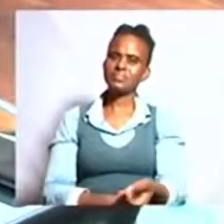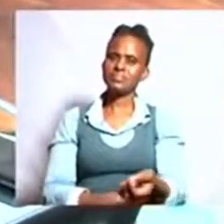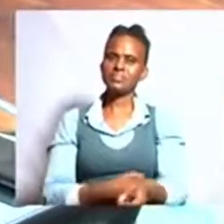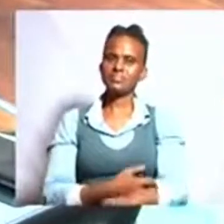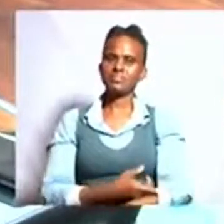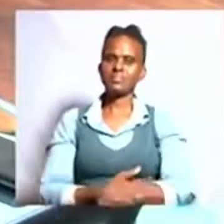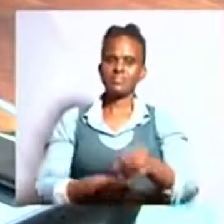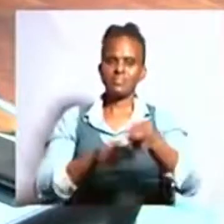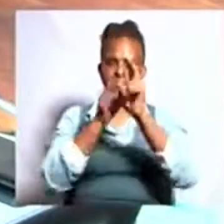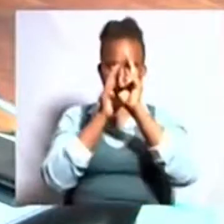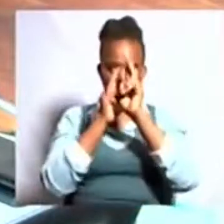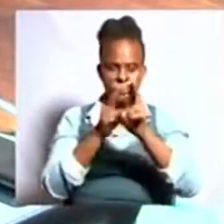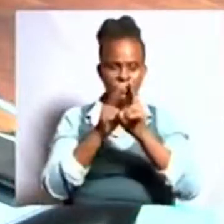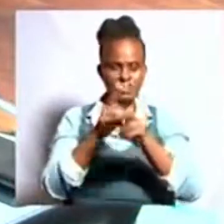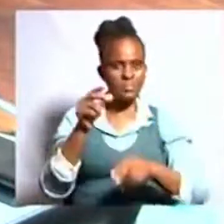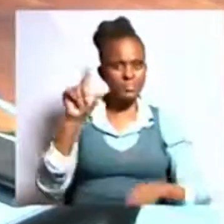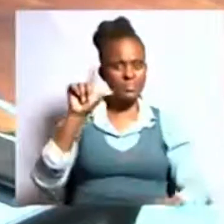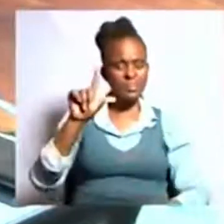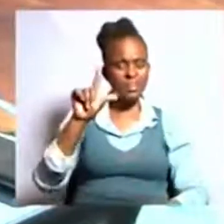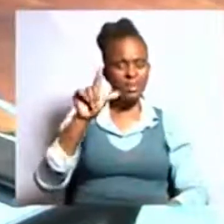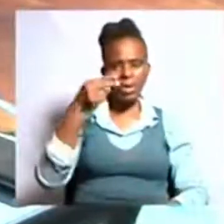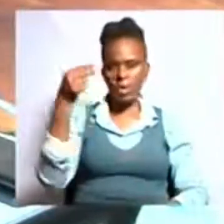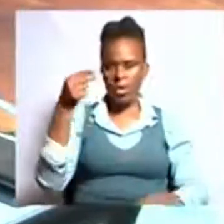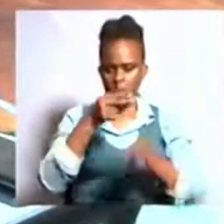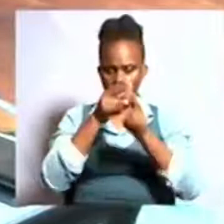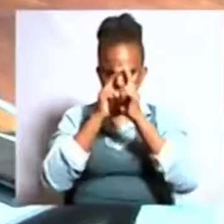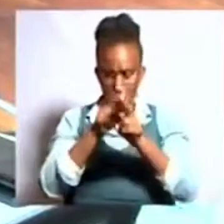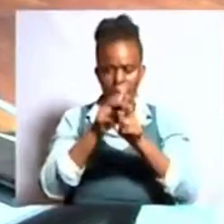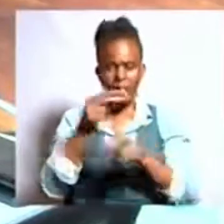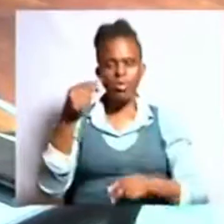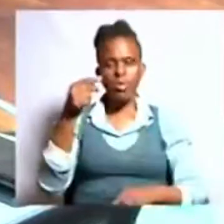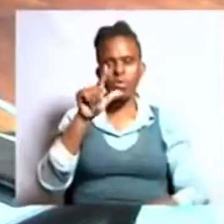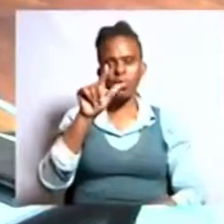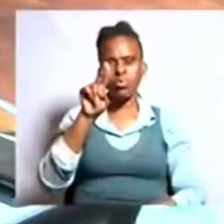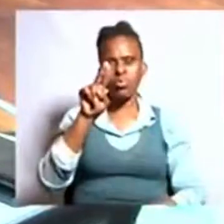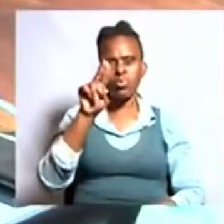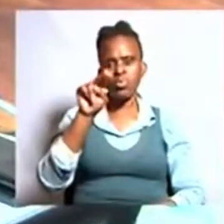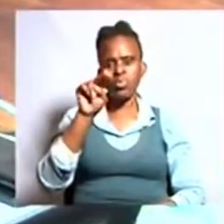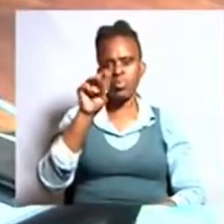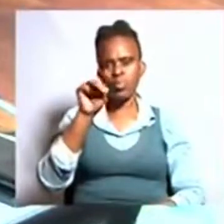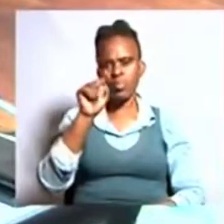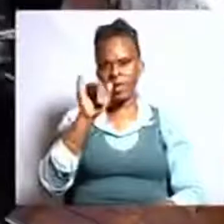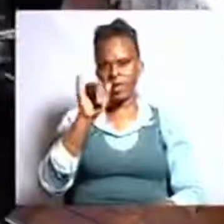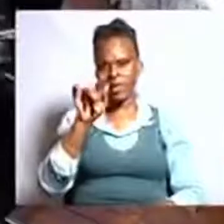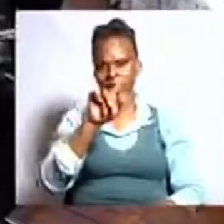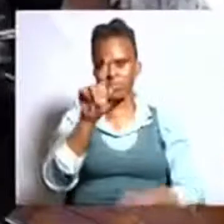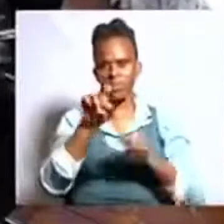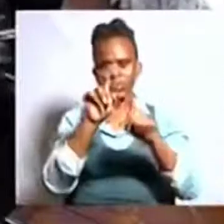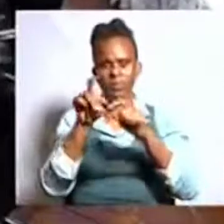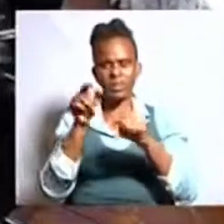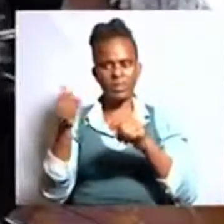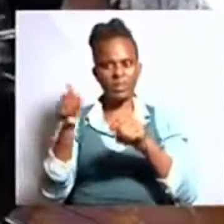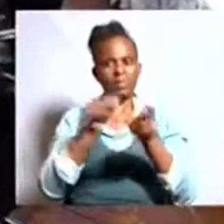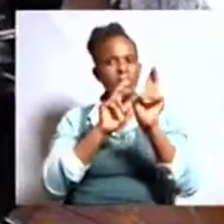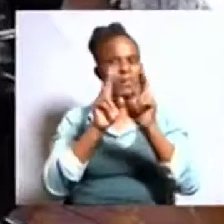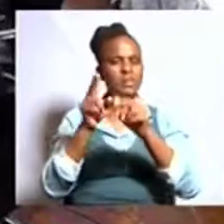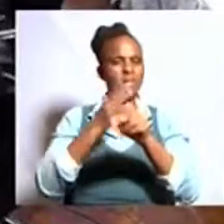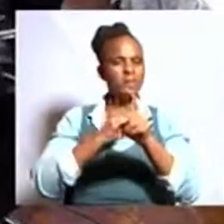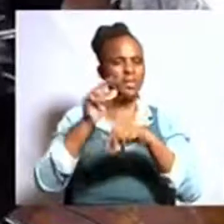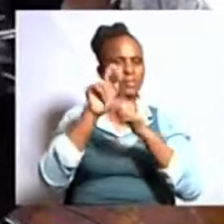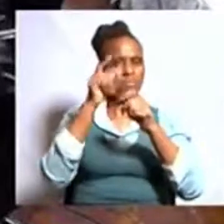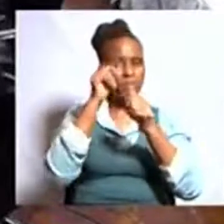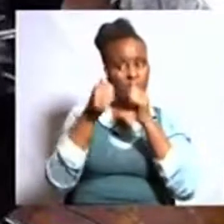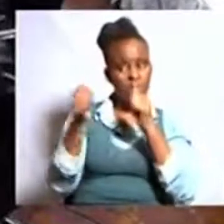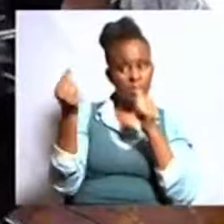to Honorable Mai's question? Chair, he's responding to my question because Honorable Ricardo came in